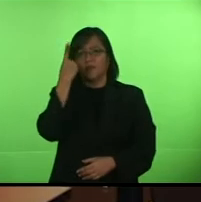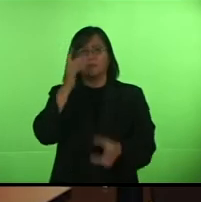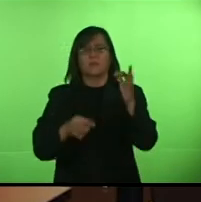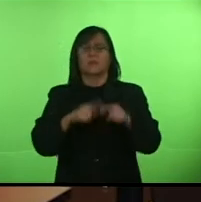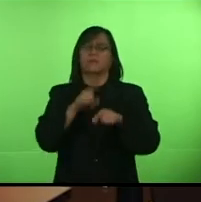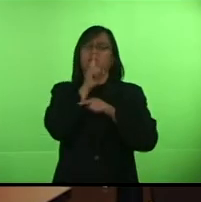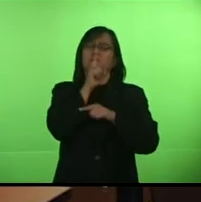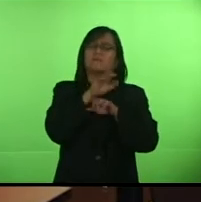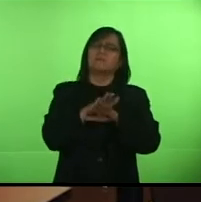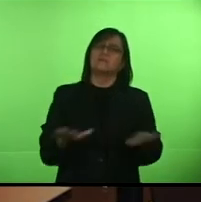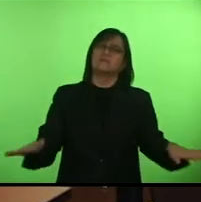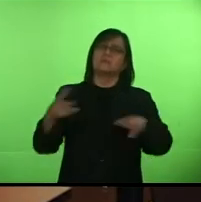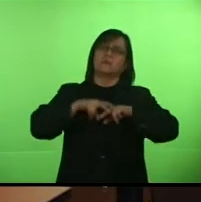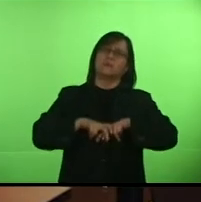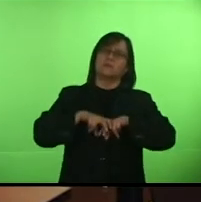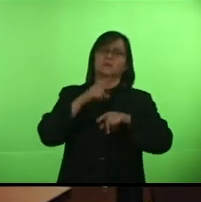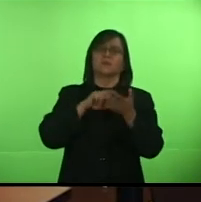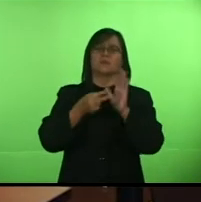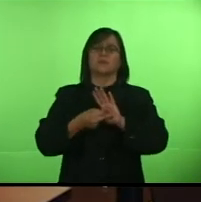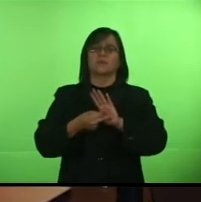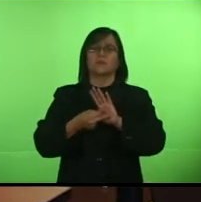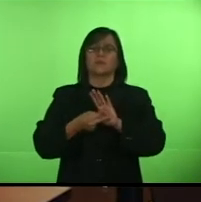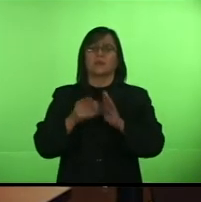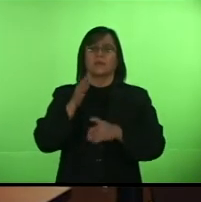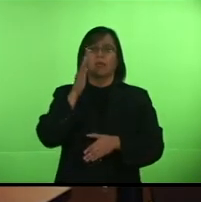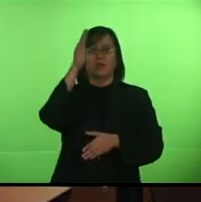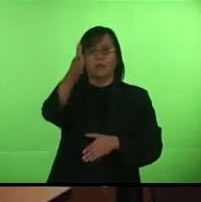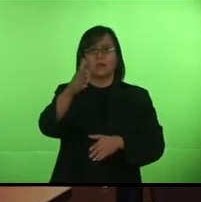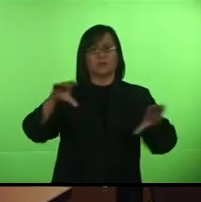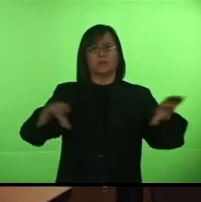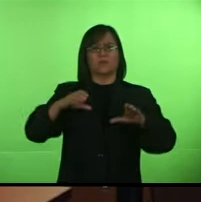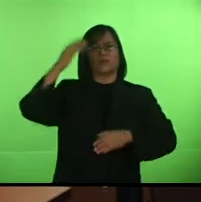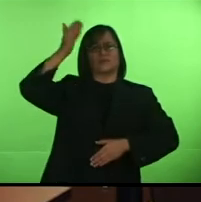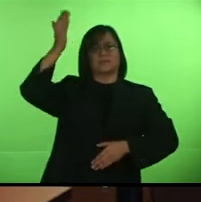understand, because keeping silent will somehow or other give